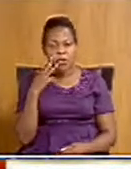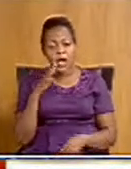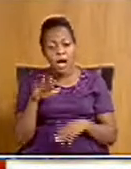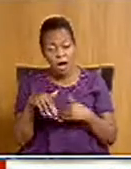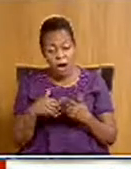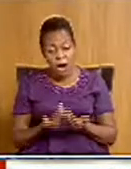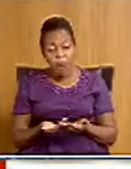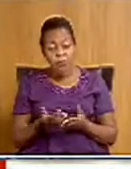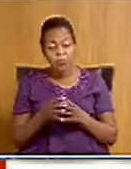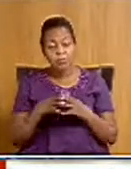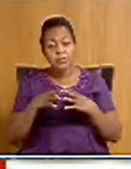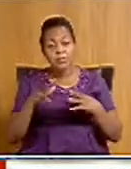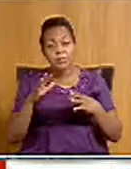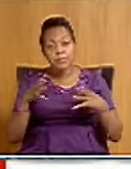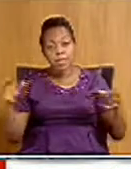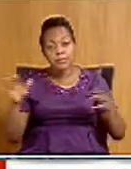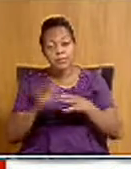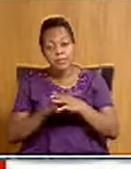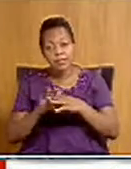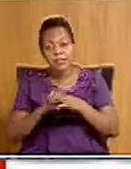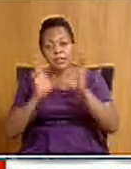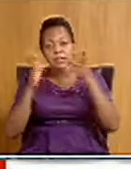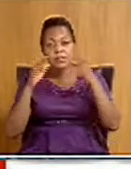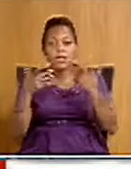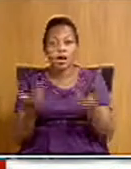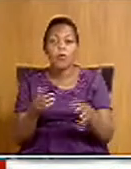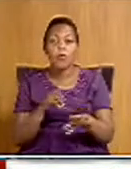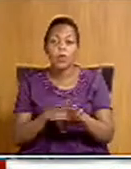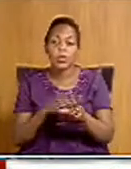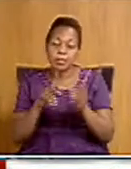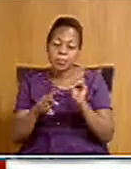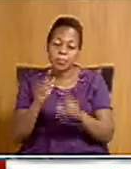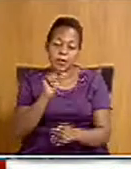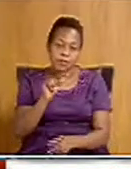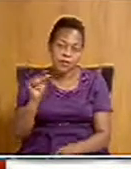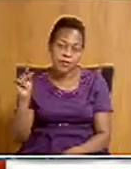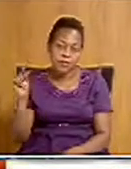big businesses succeed? How will they succeed?